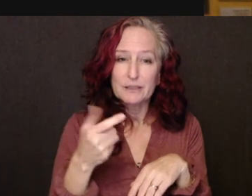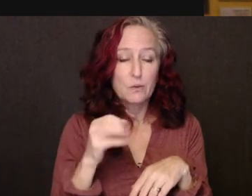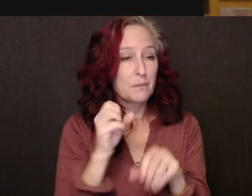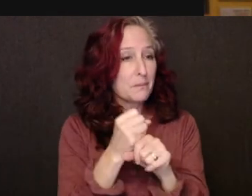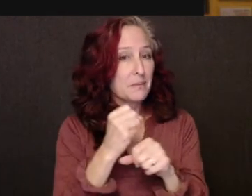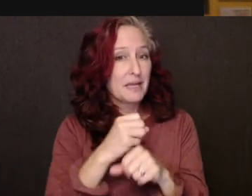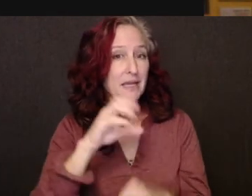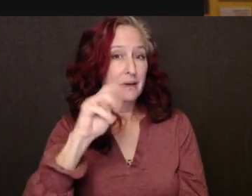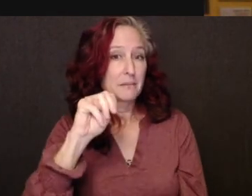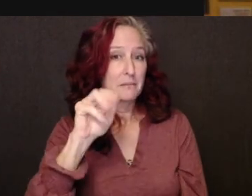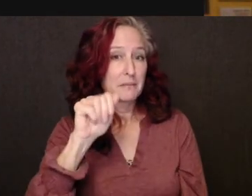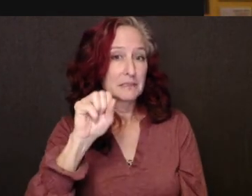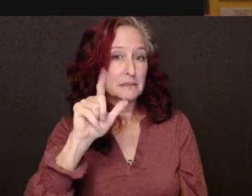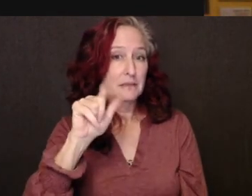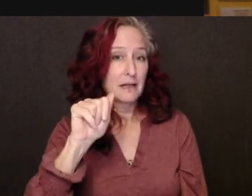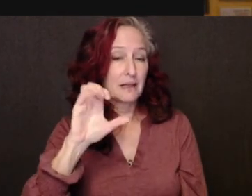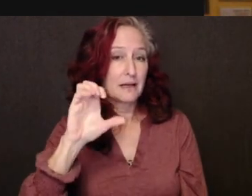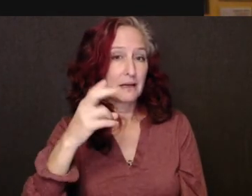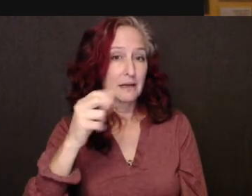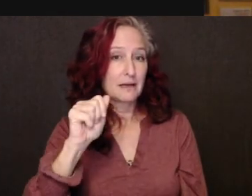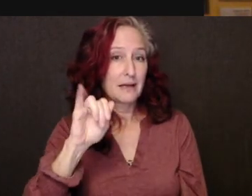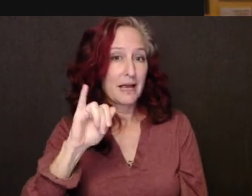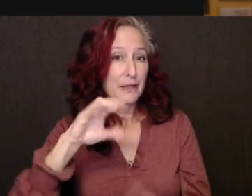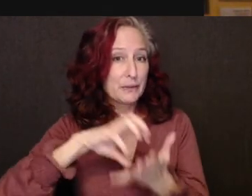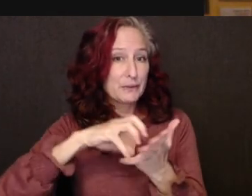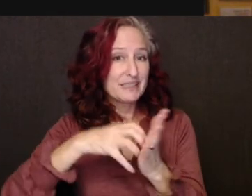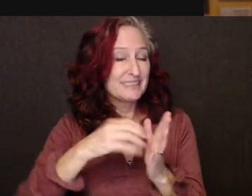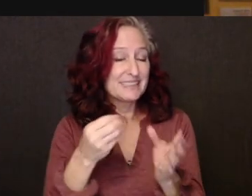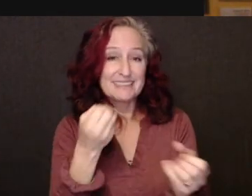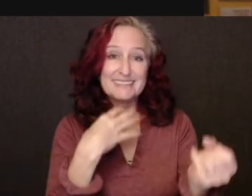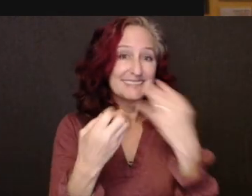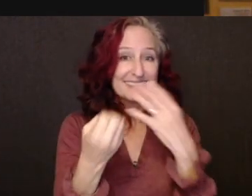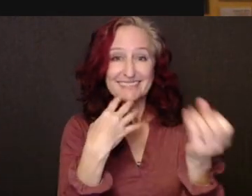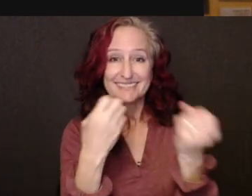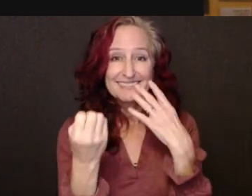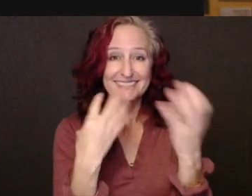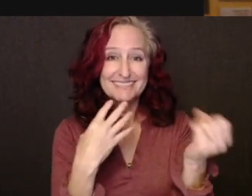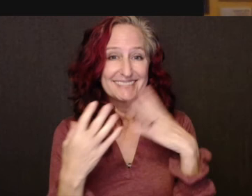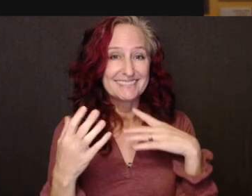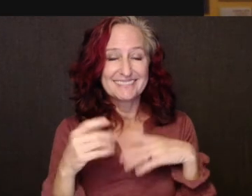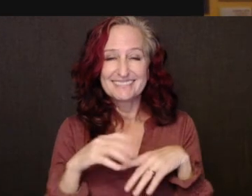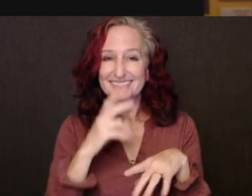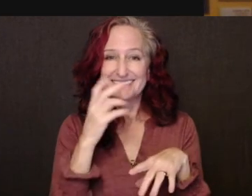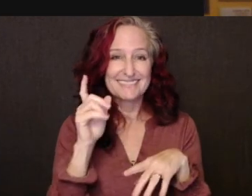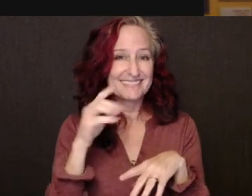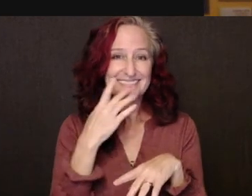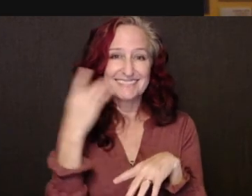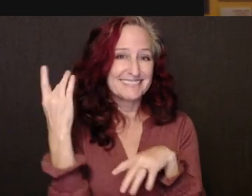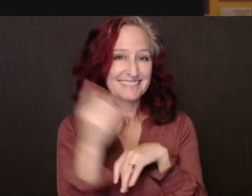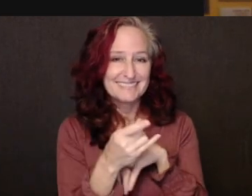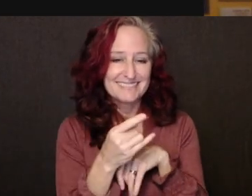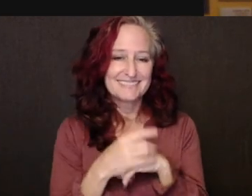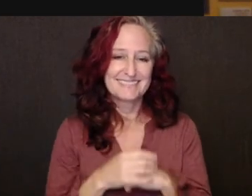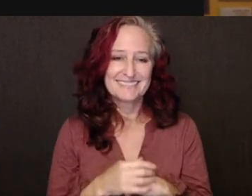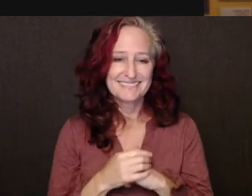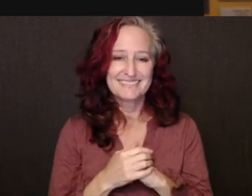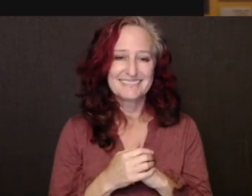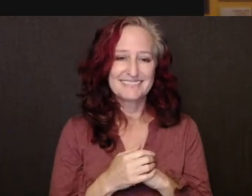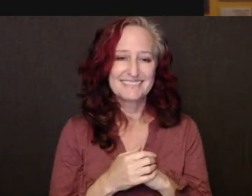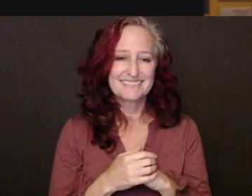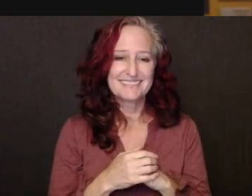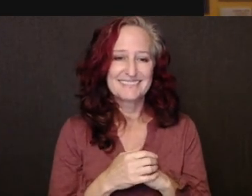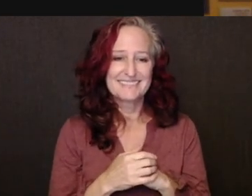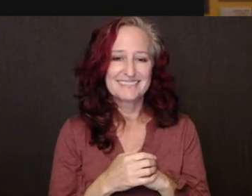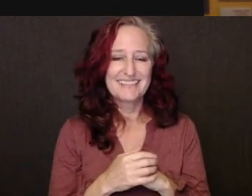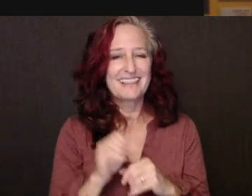have it either hot or cold as this wonderful creamy coconut-based pudding, or just make the